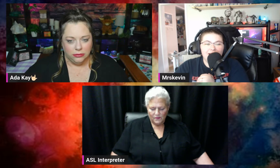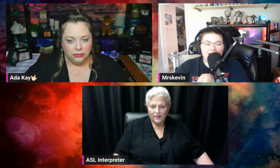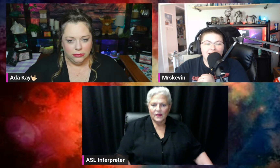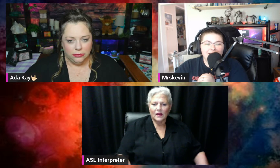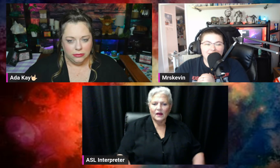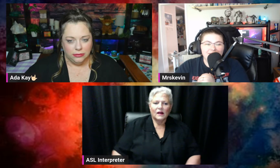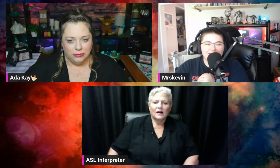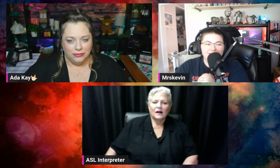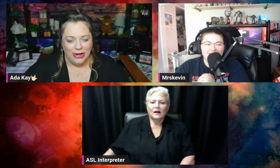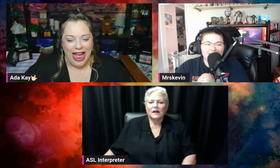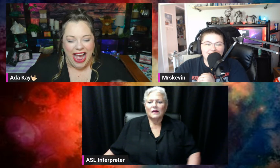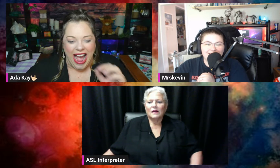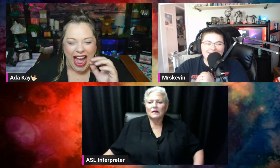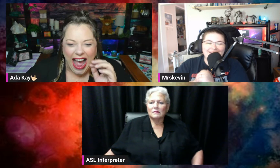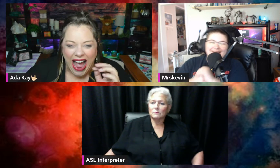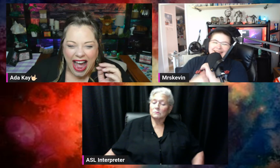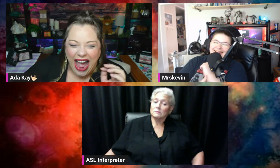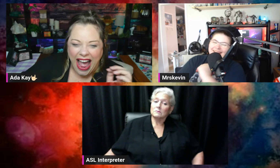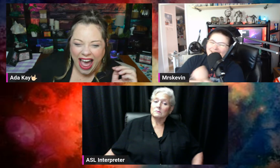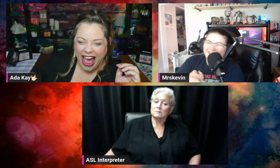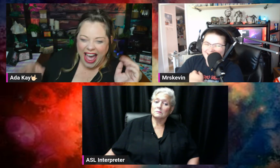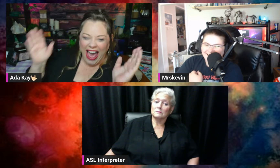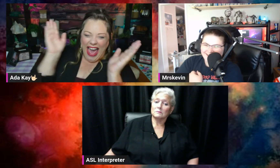life. To